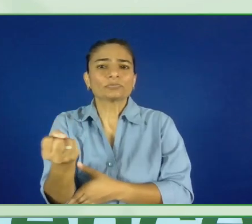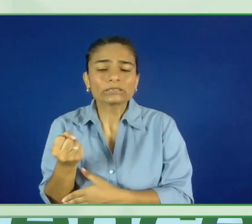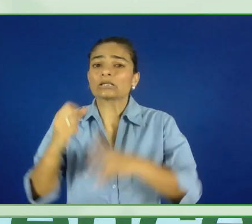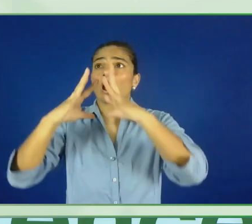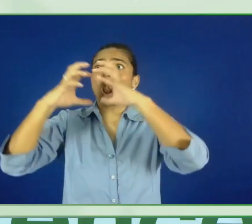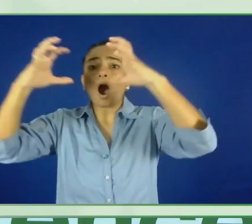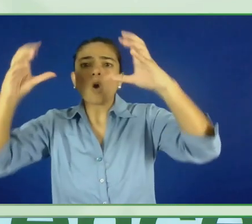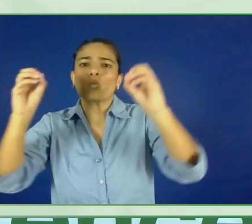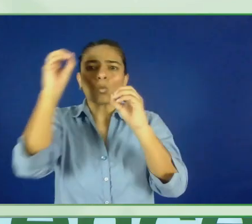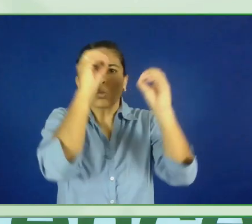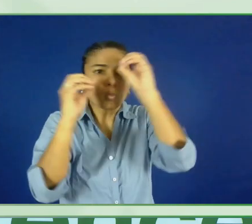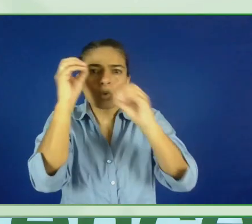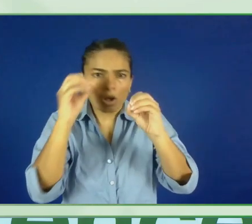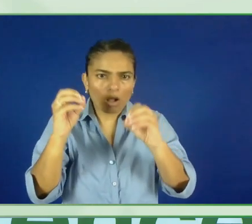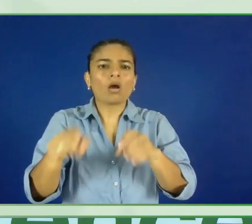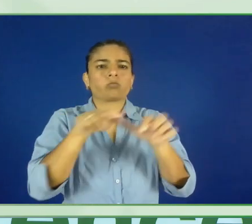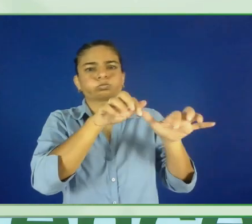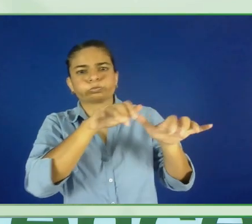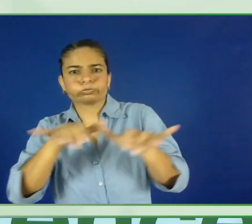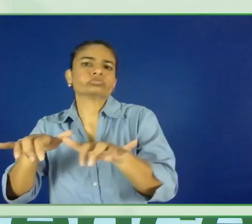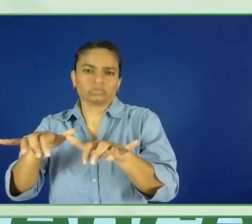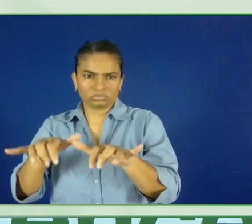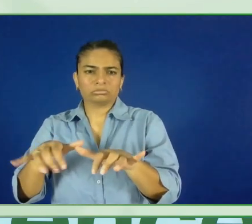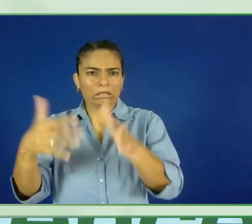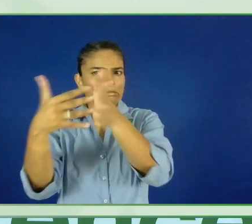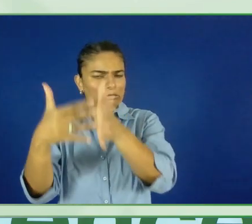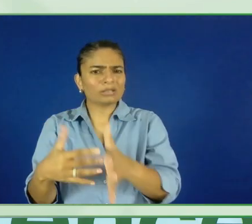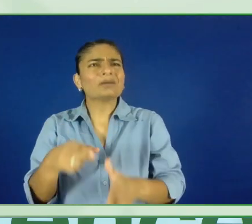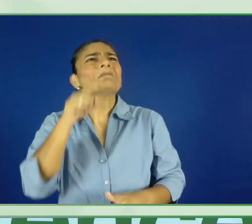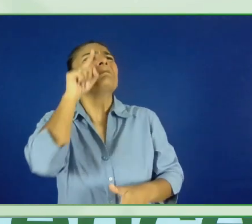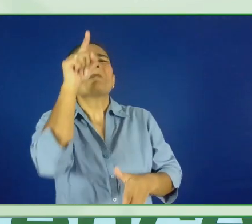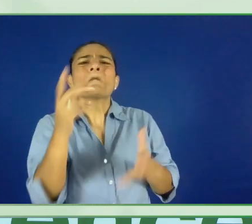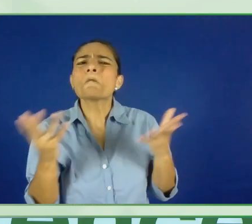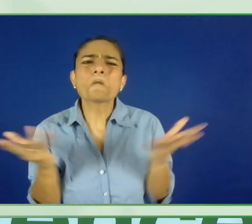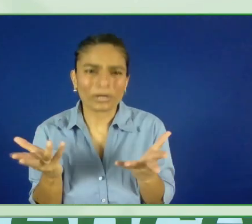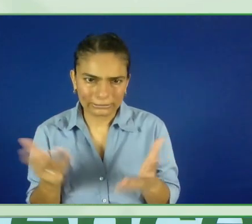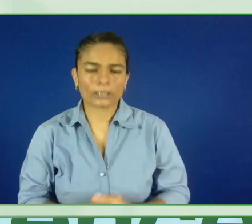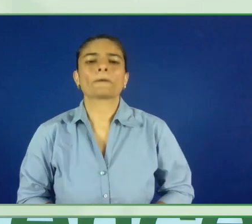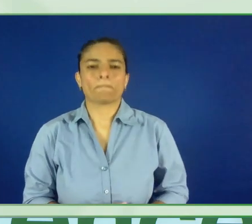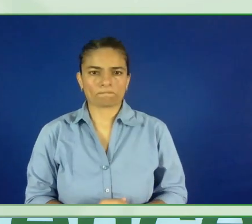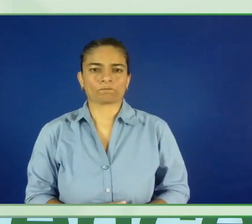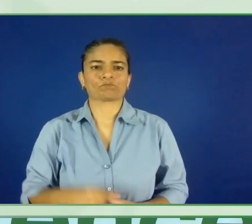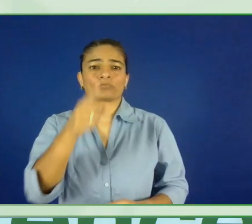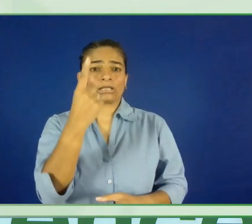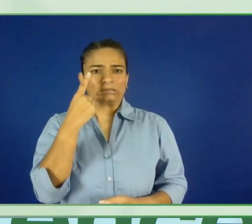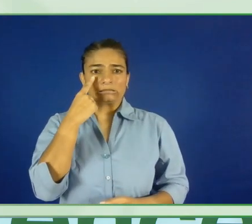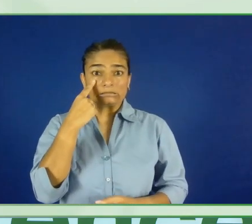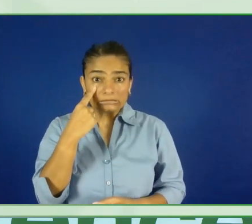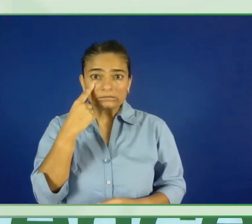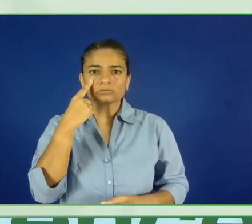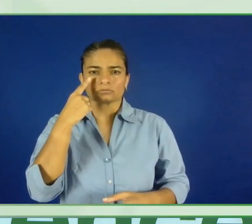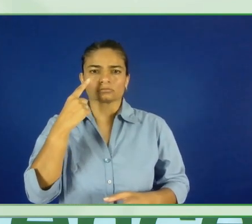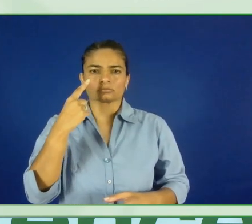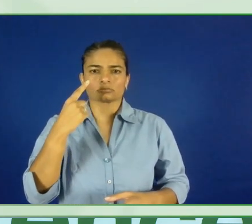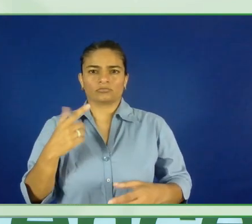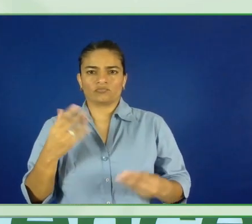If you can't see it, it has the look and feel of ChatGPT or all these other chat bots that exist, but